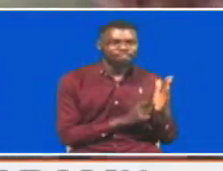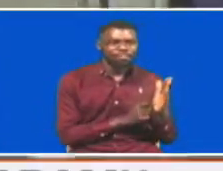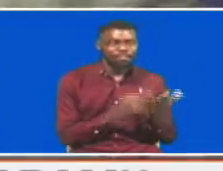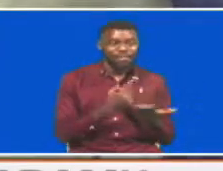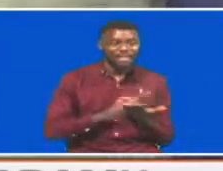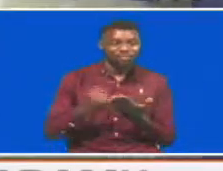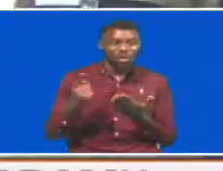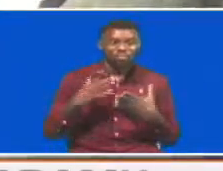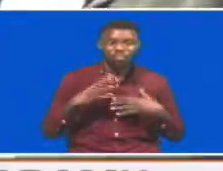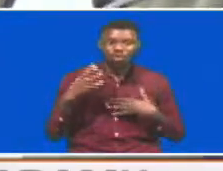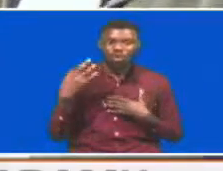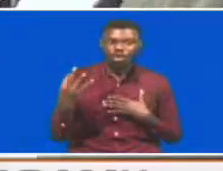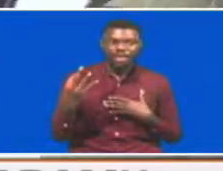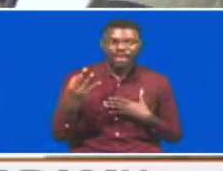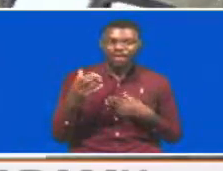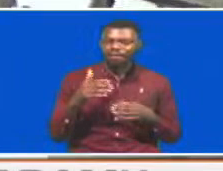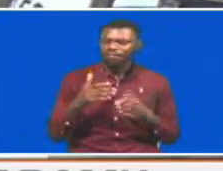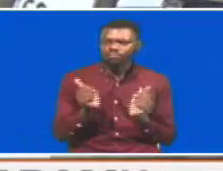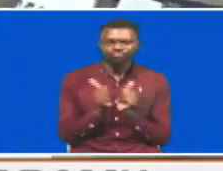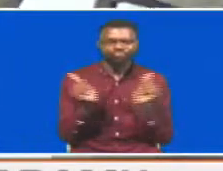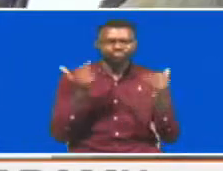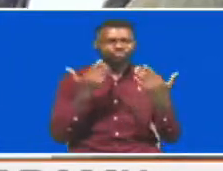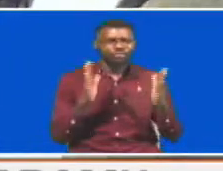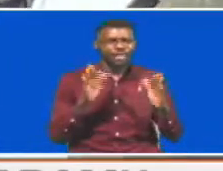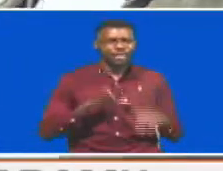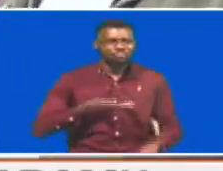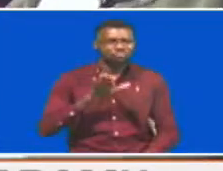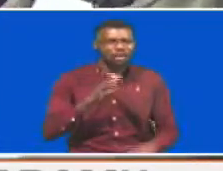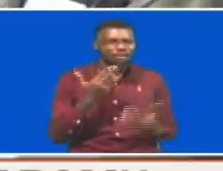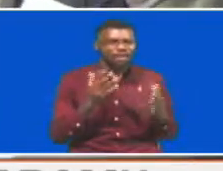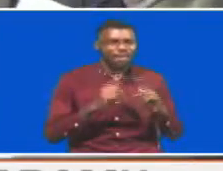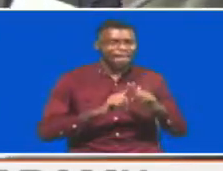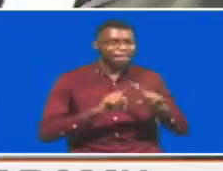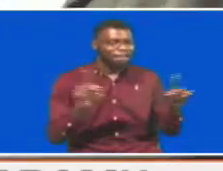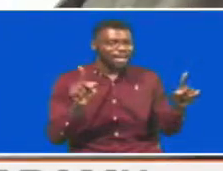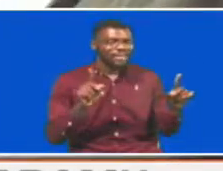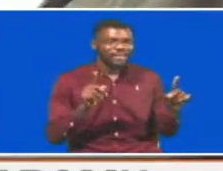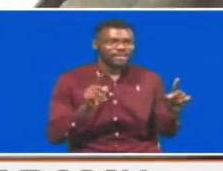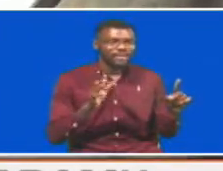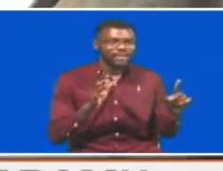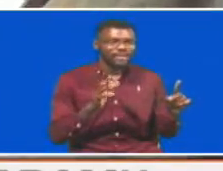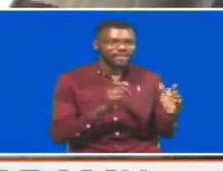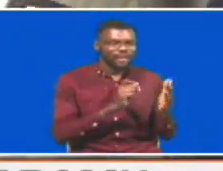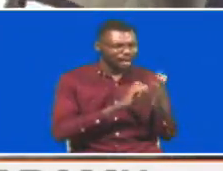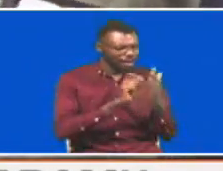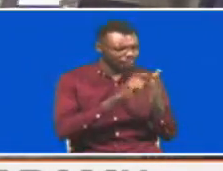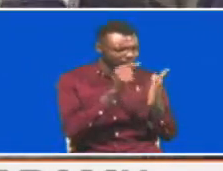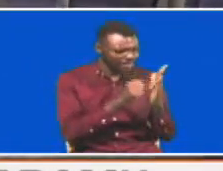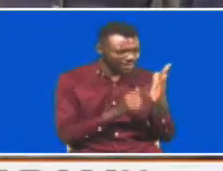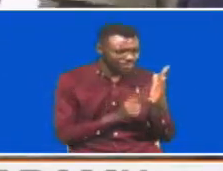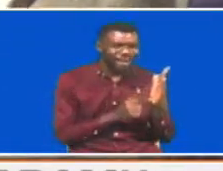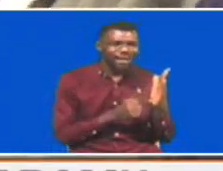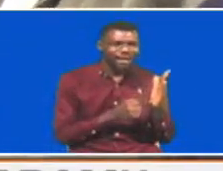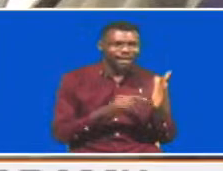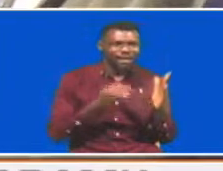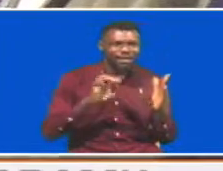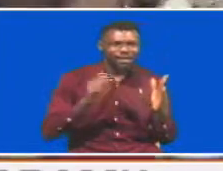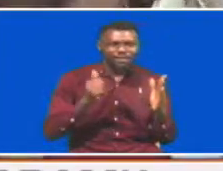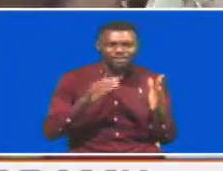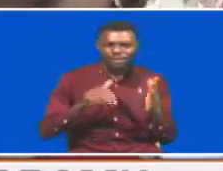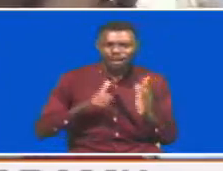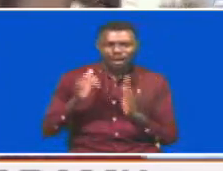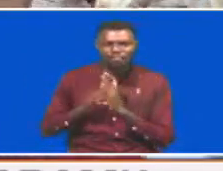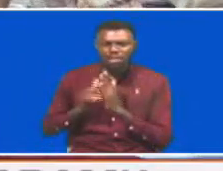Watatu hao wako nje kwa dhamana na ripoti zinafichua kuwa japo wanatarajiwa kurekodi taarifa katika ofisi ya EACC